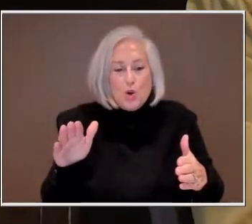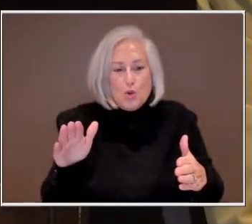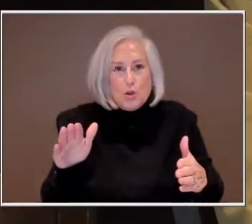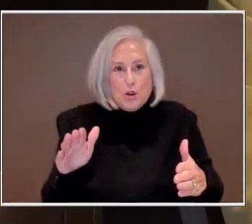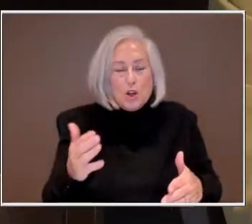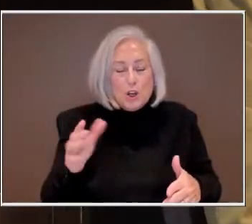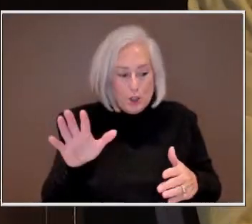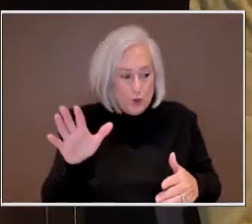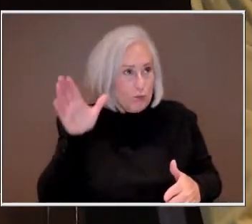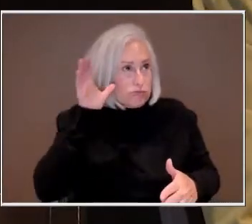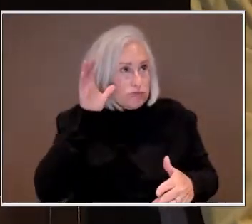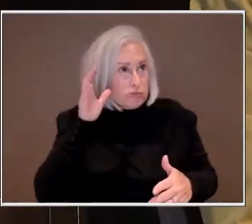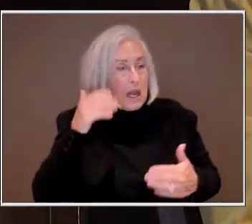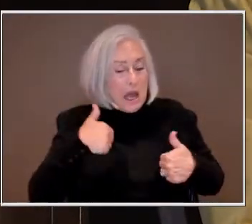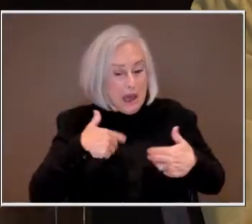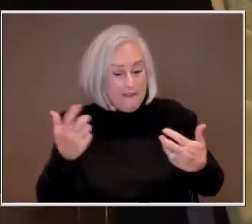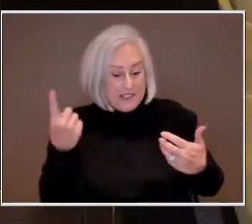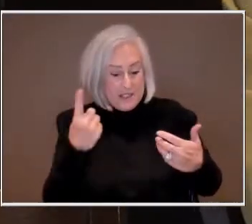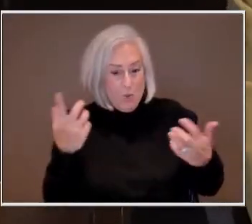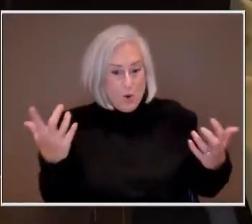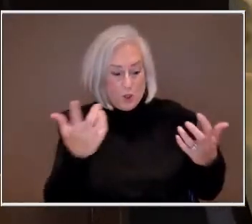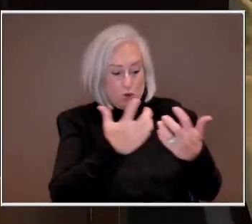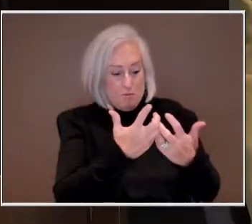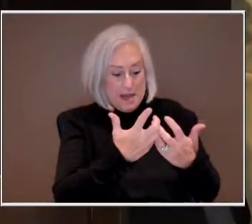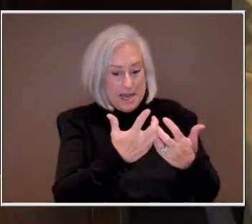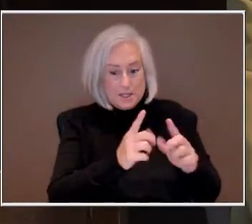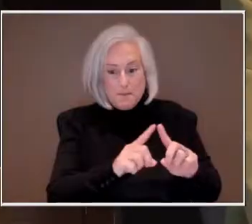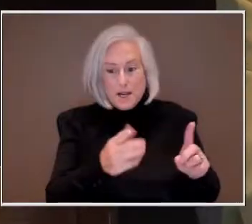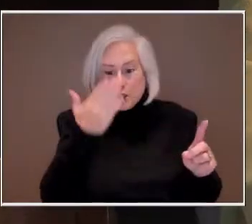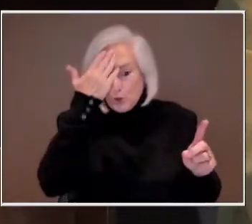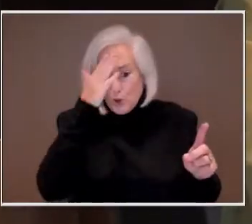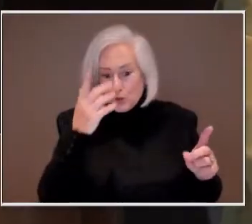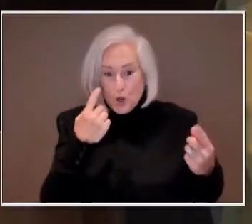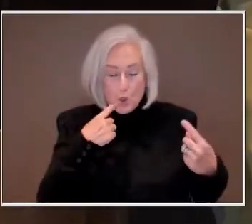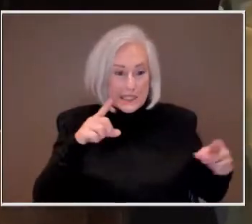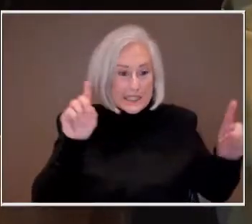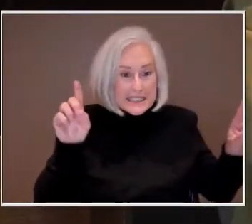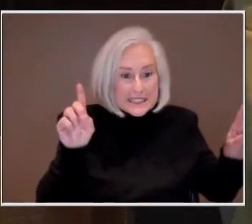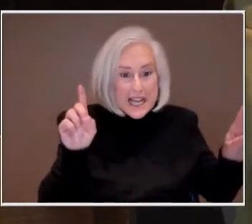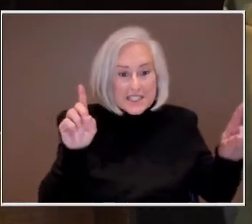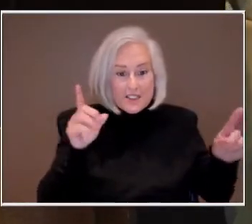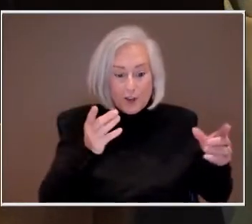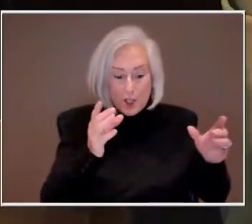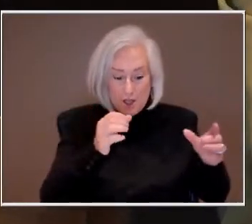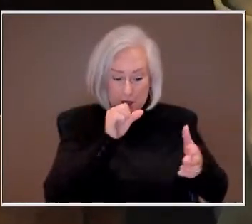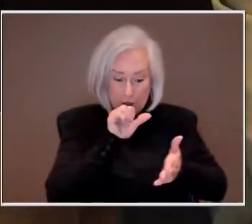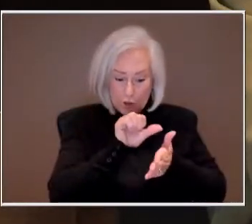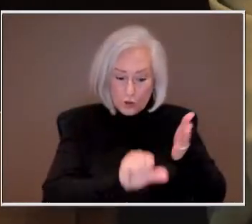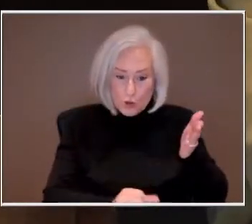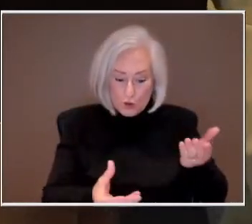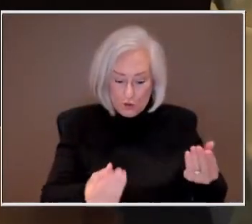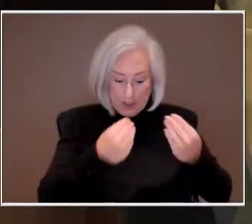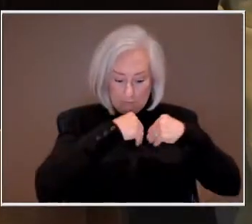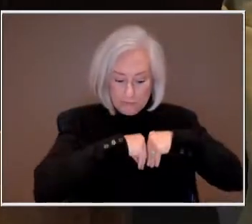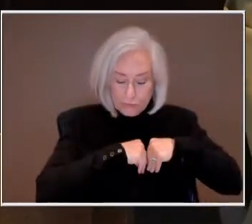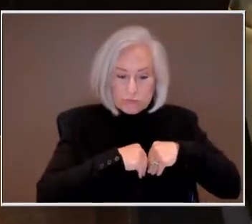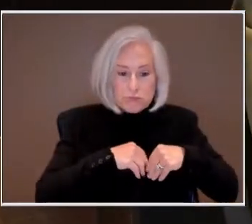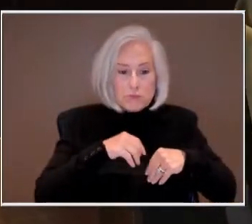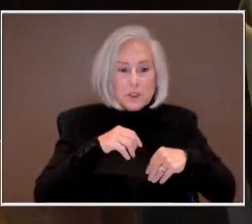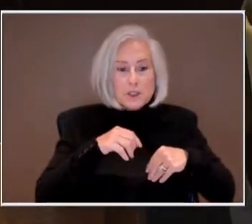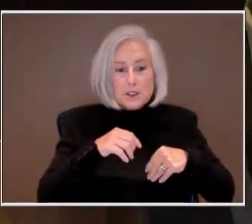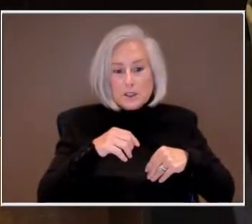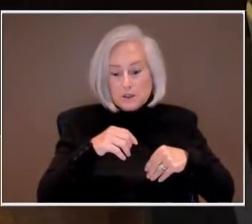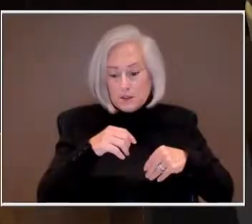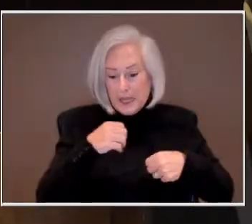this and that, but you don't know if it's successful. You don't know if they made it in time to, you know, if they could use, you know. And the fact